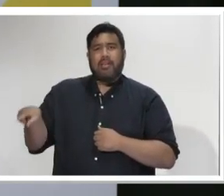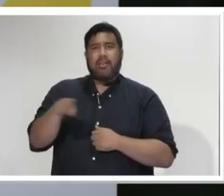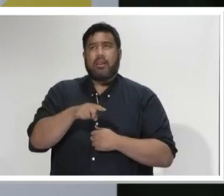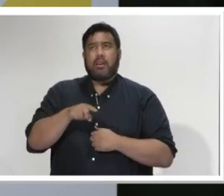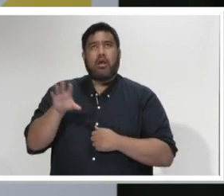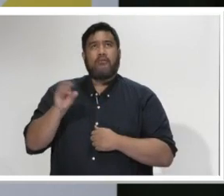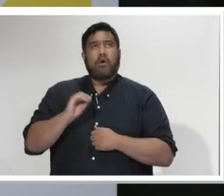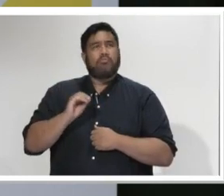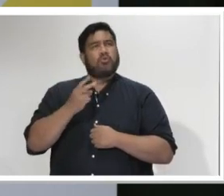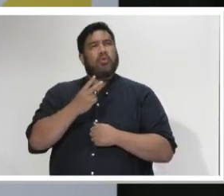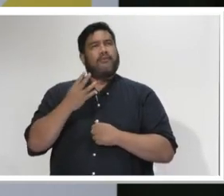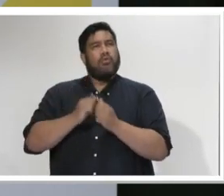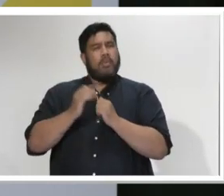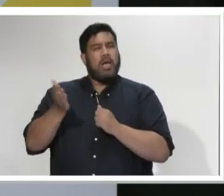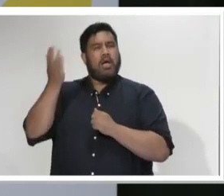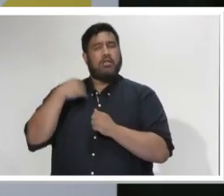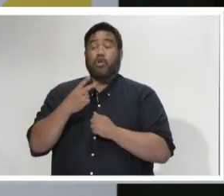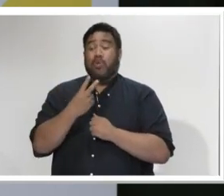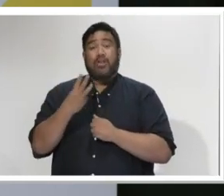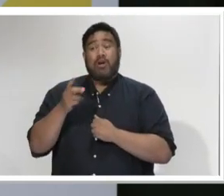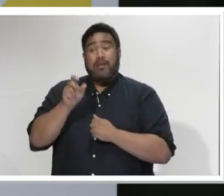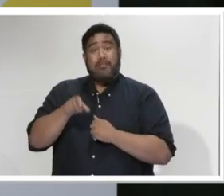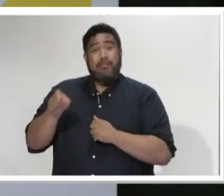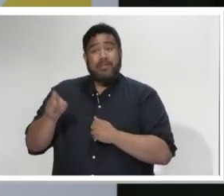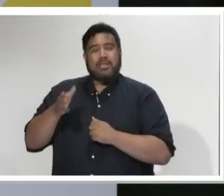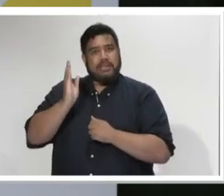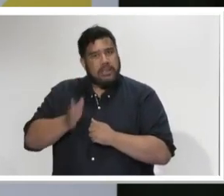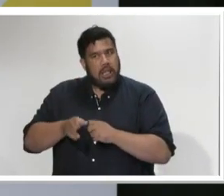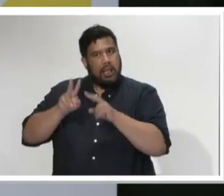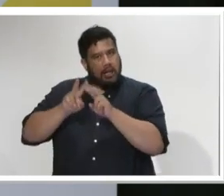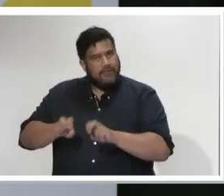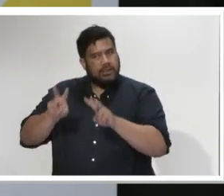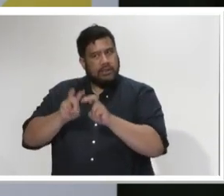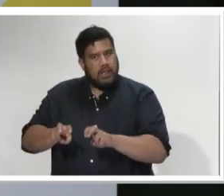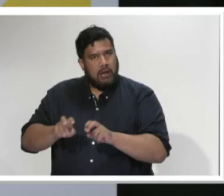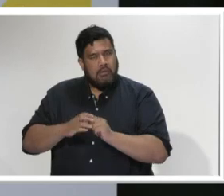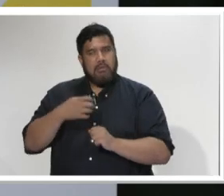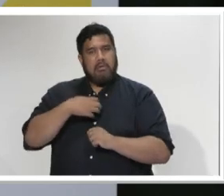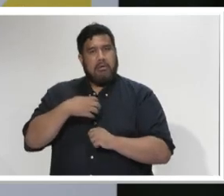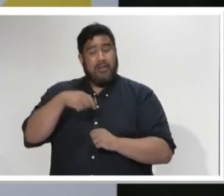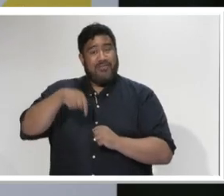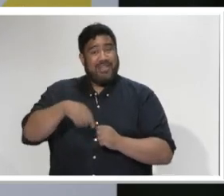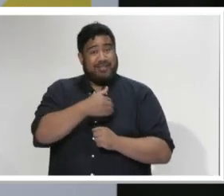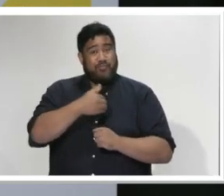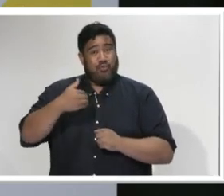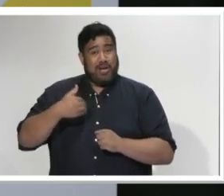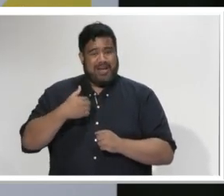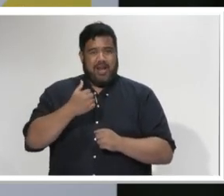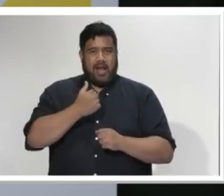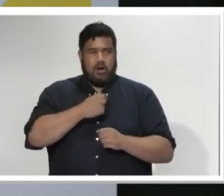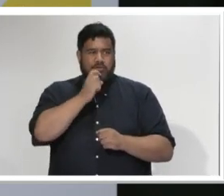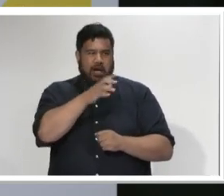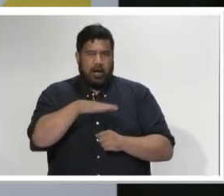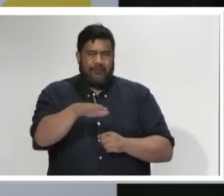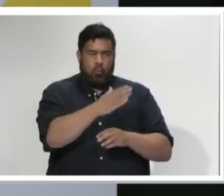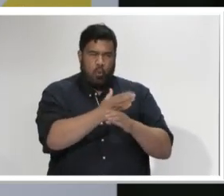of March that were still categorised as being under investigation. This morning my team has worked hard with the public health units